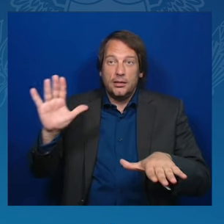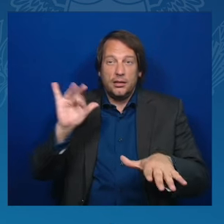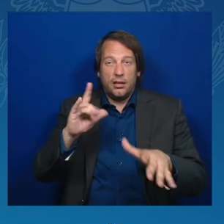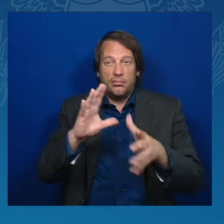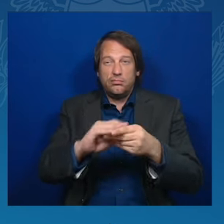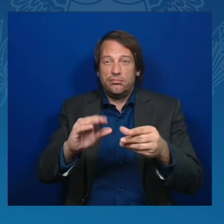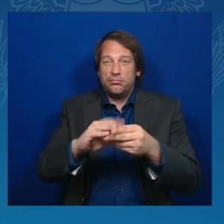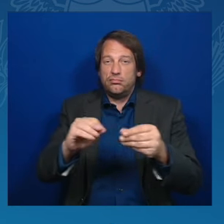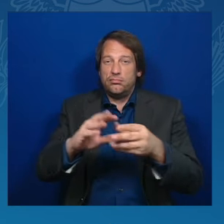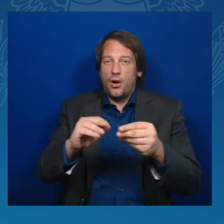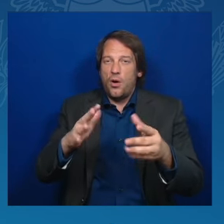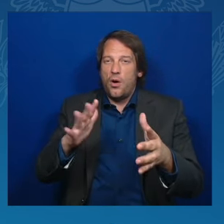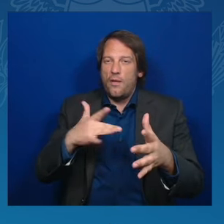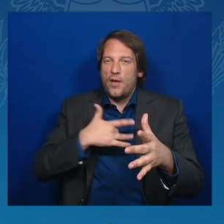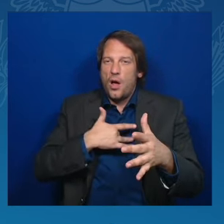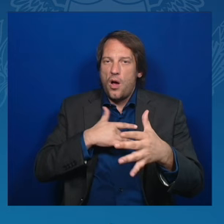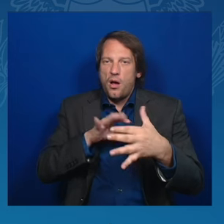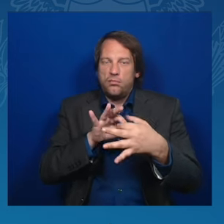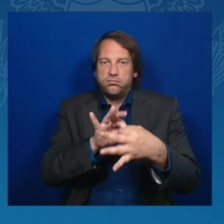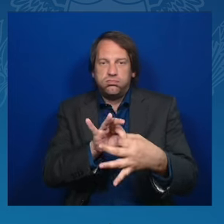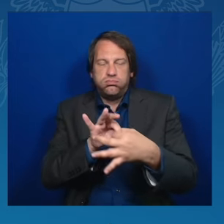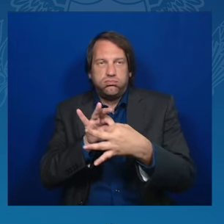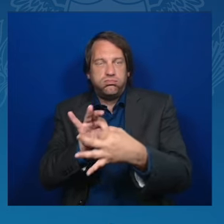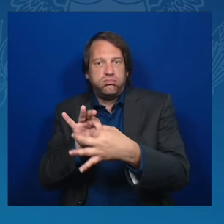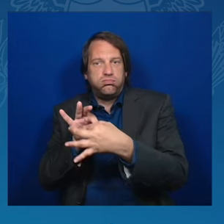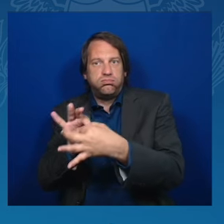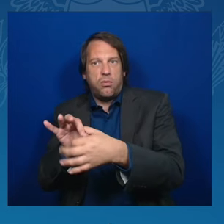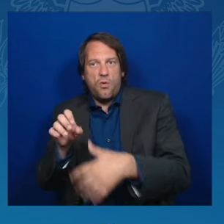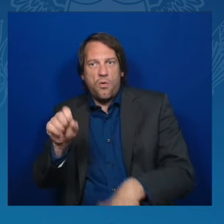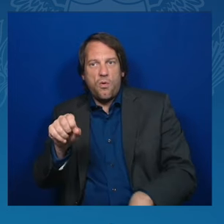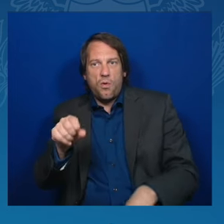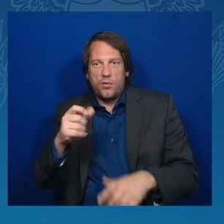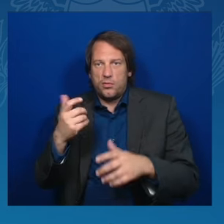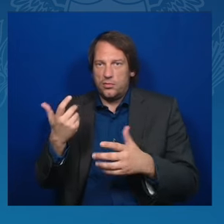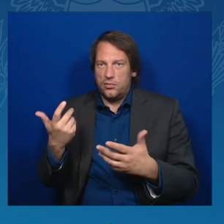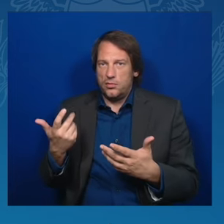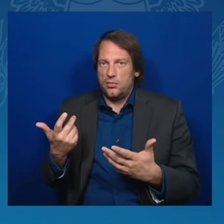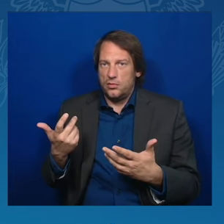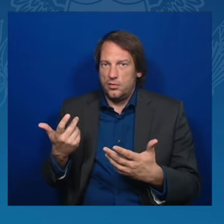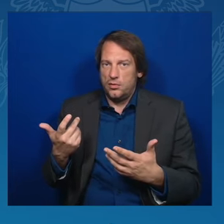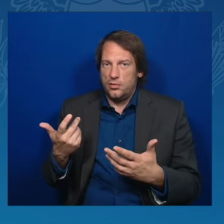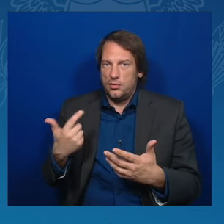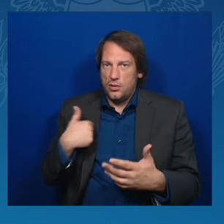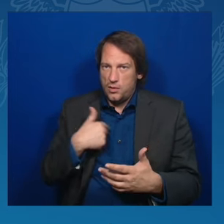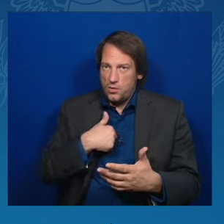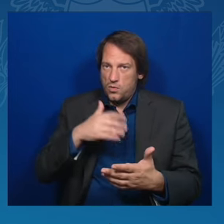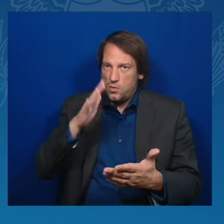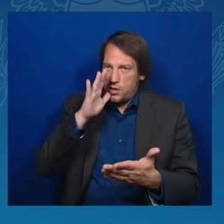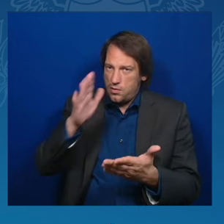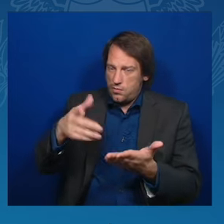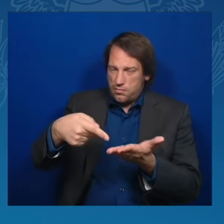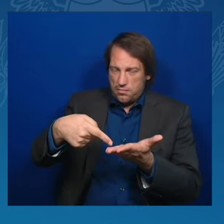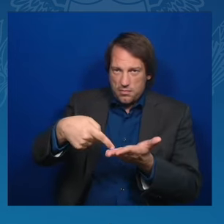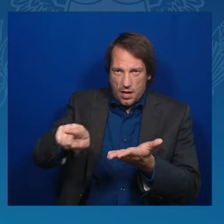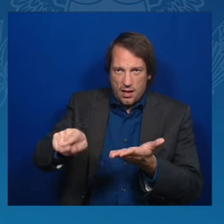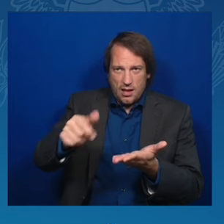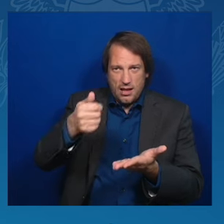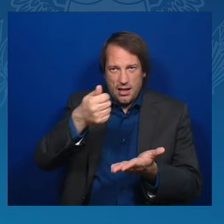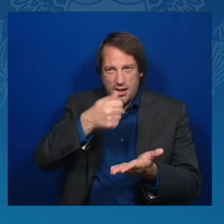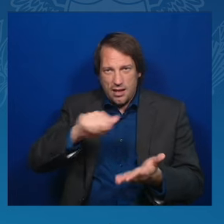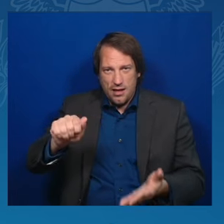shall pay any price, bear any burden, meet any